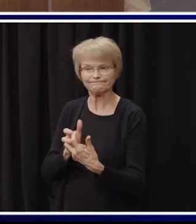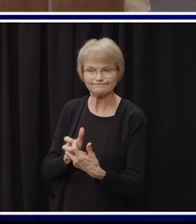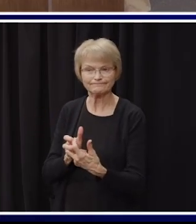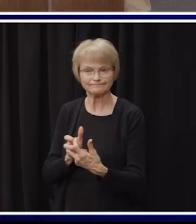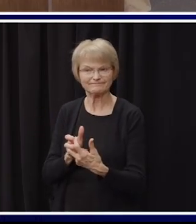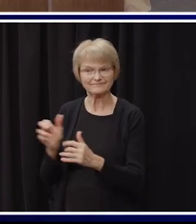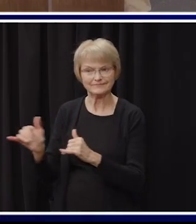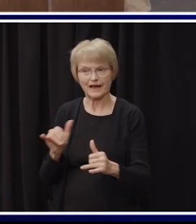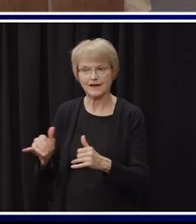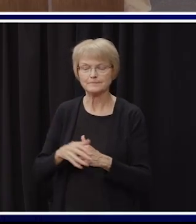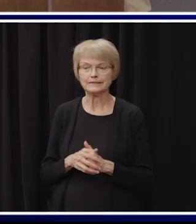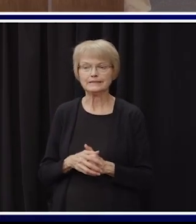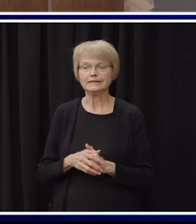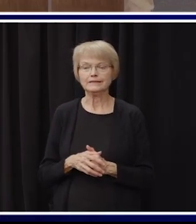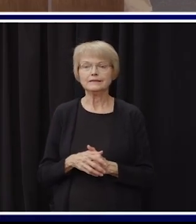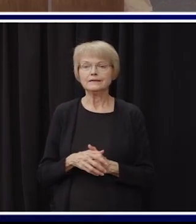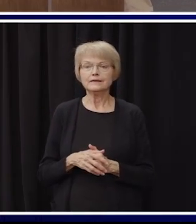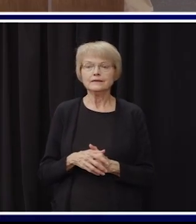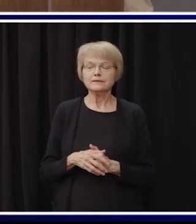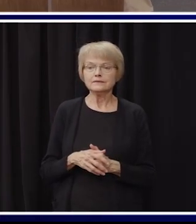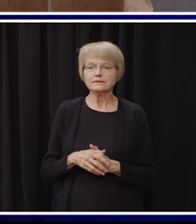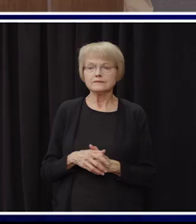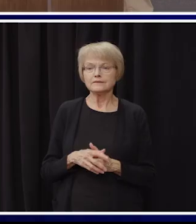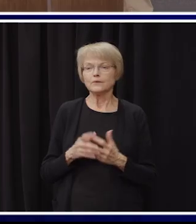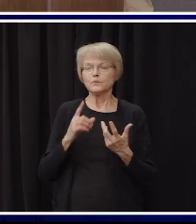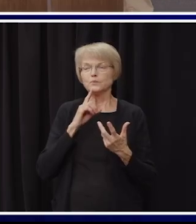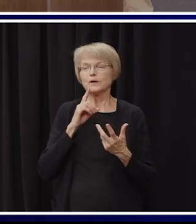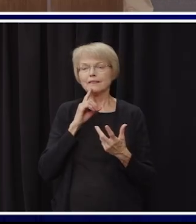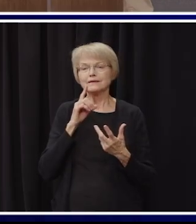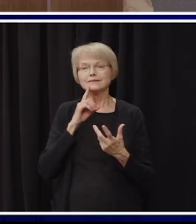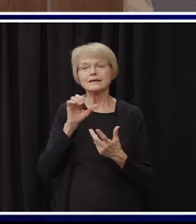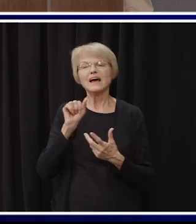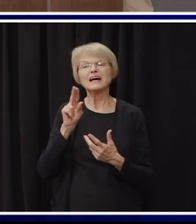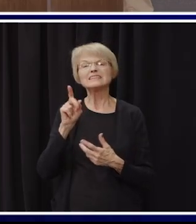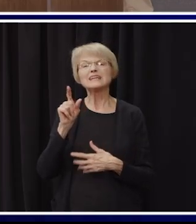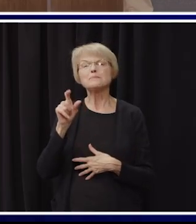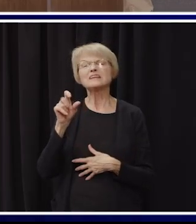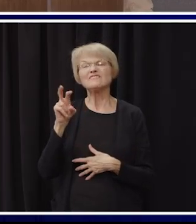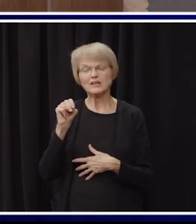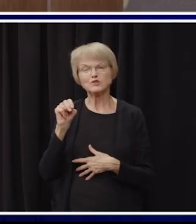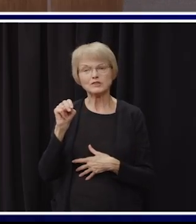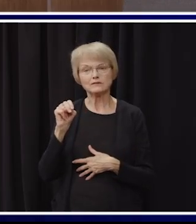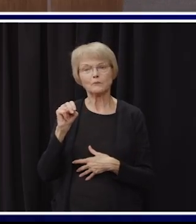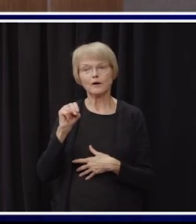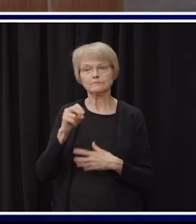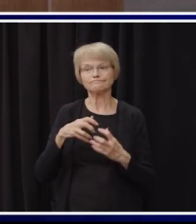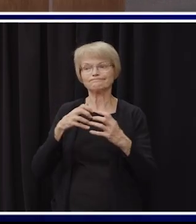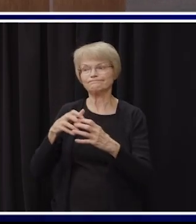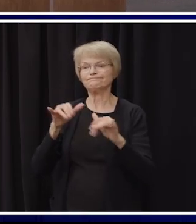But in a more subdivision type home setting, that becomes a little bit more difficult.